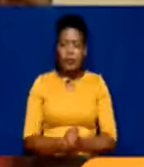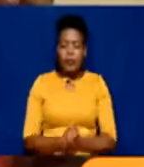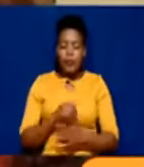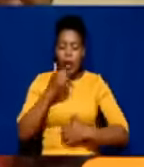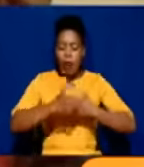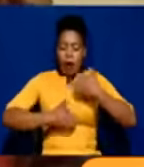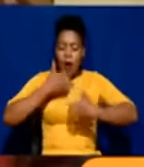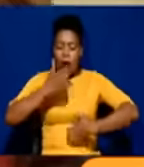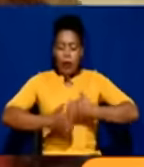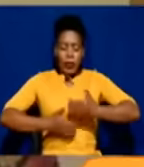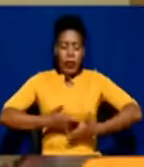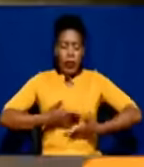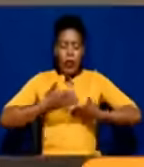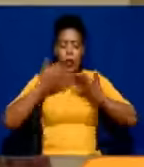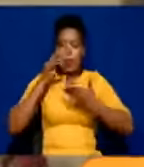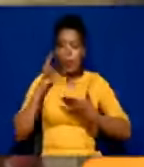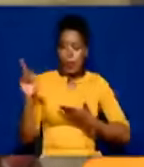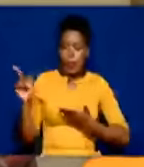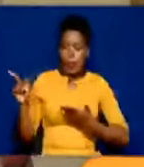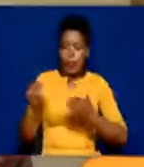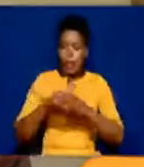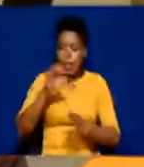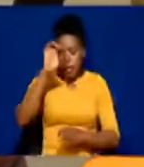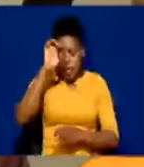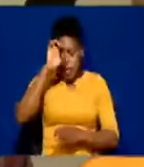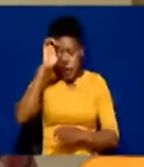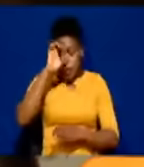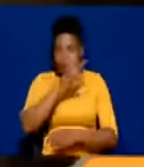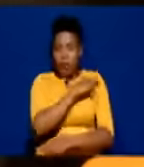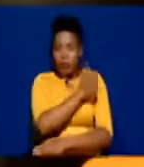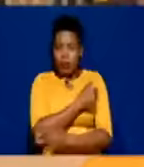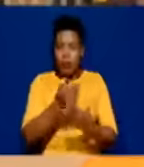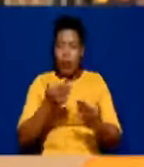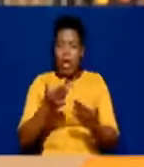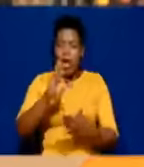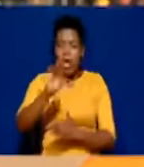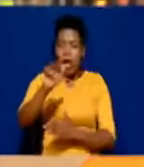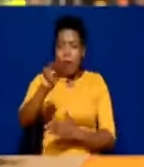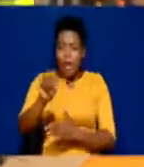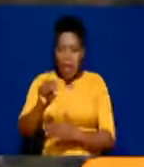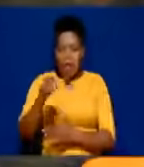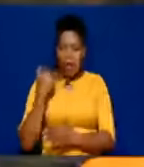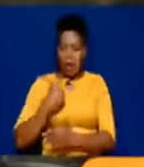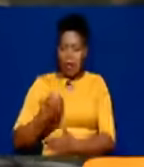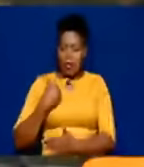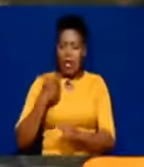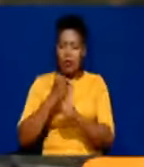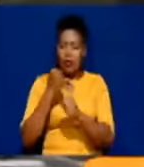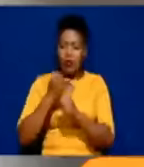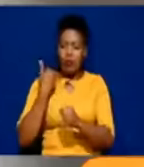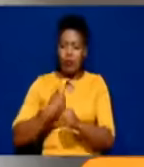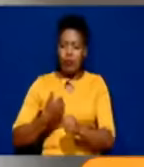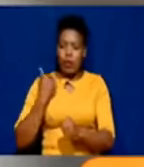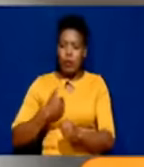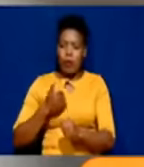Emotions ran high at the Eldoret Hospital, where pathologist Dr. Benson Masharia conducted post-mortem